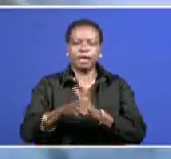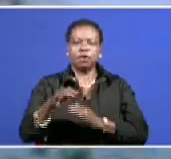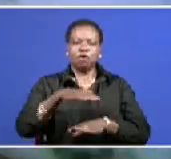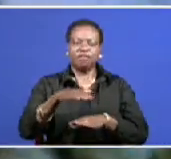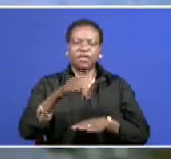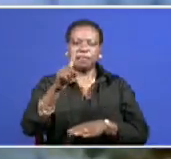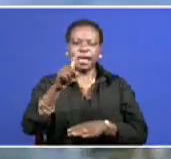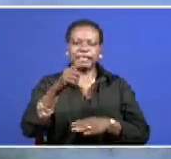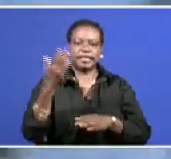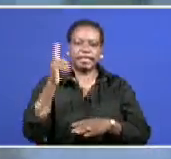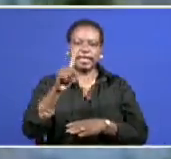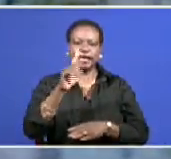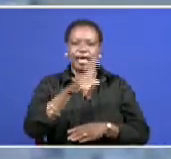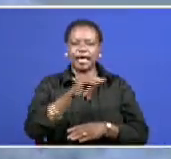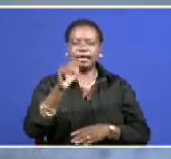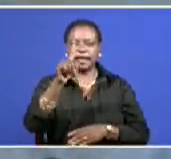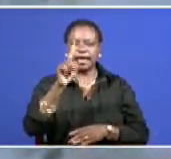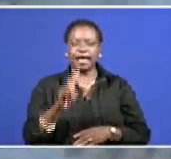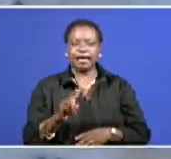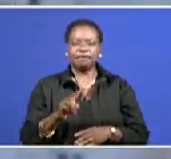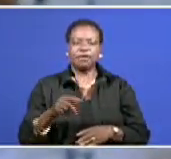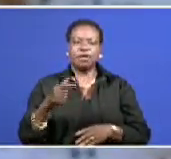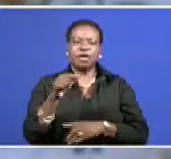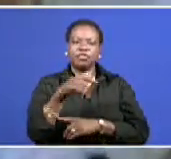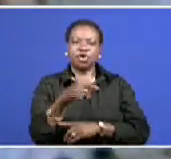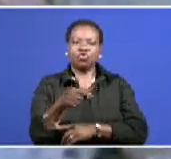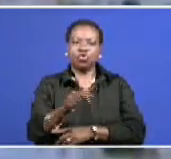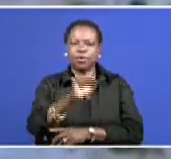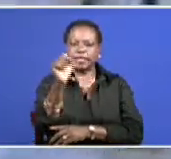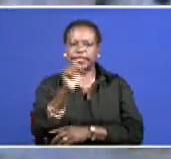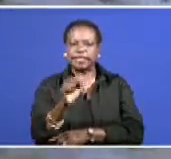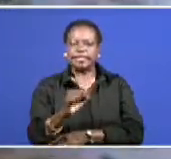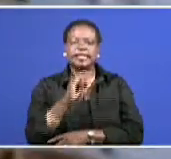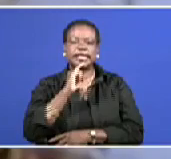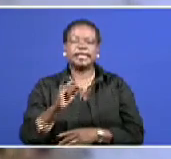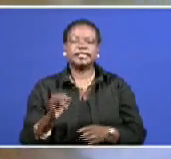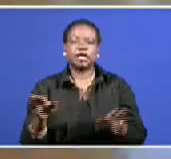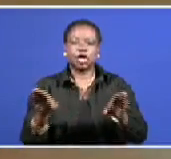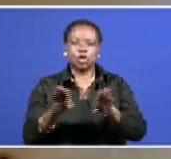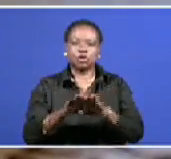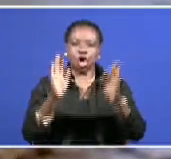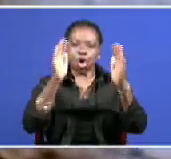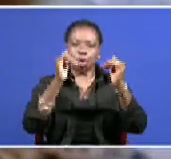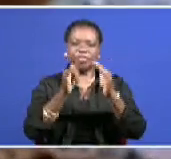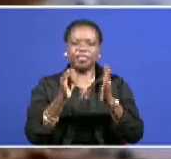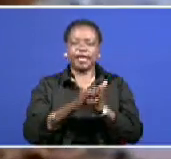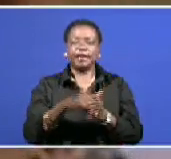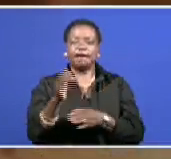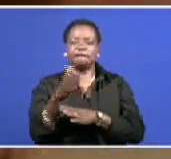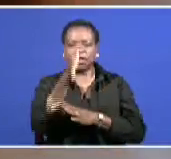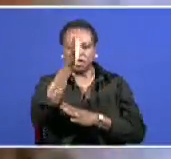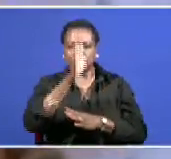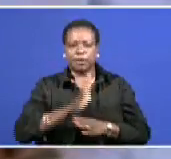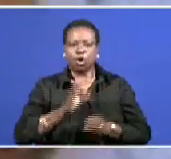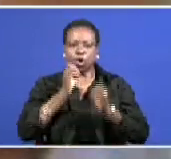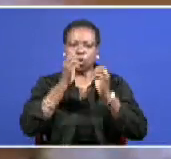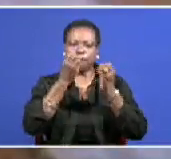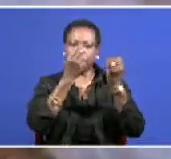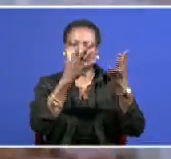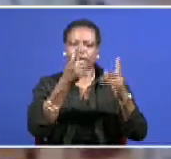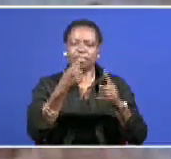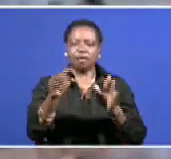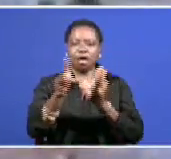Well, the grouper season is closed, and environmentalists are hoping that fishermen obey the laws during that period. A new report